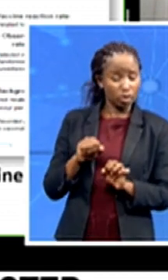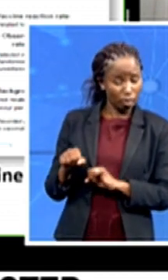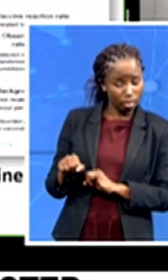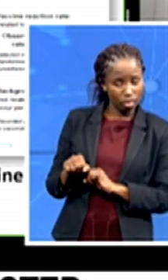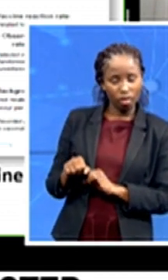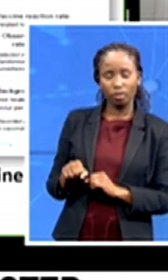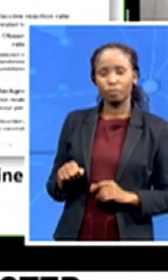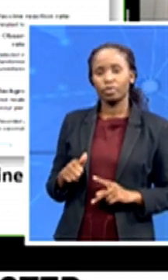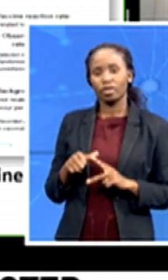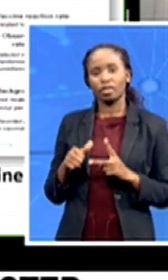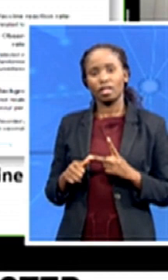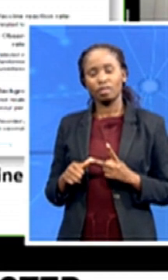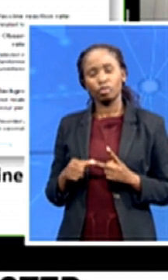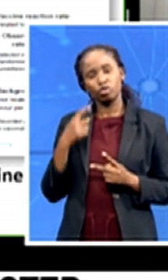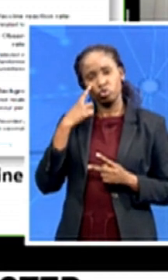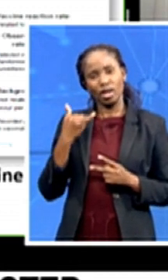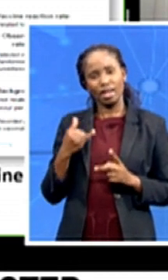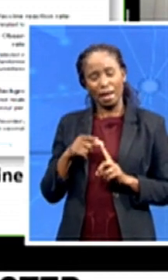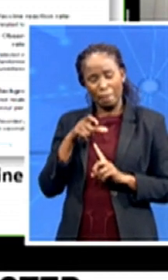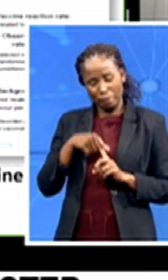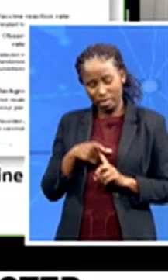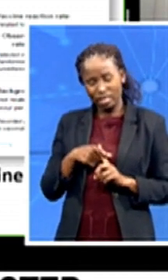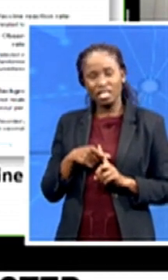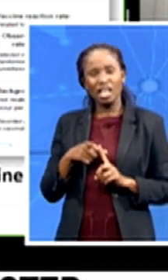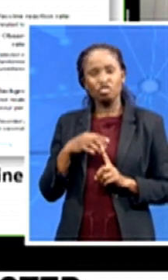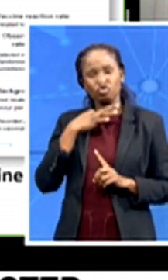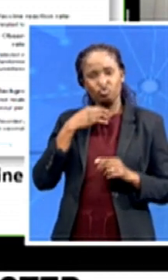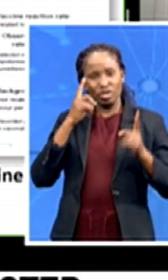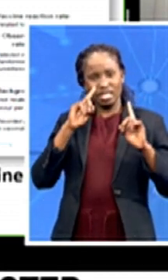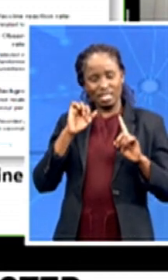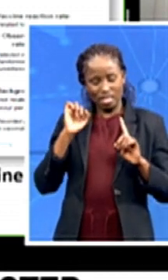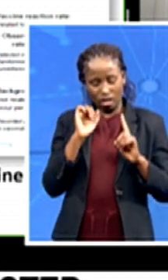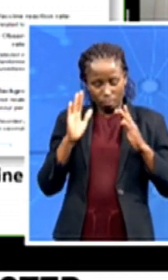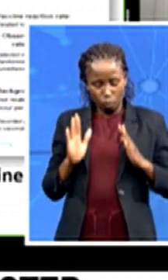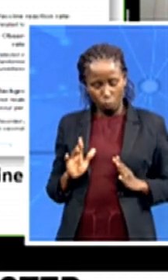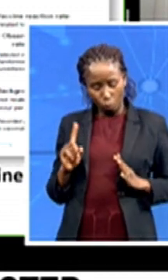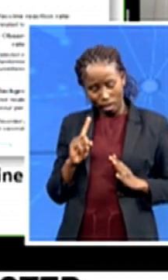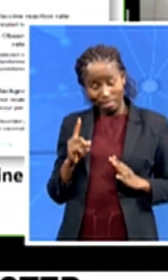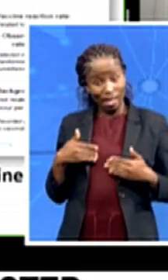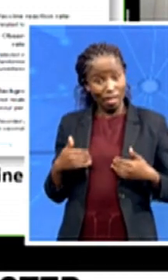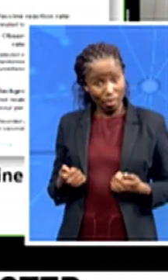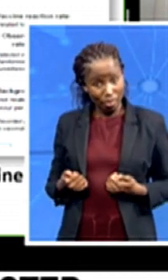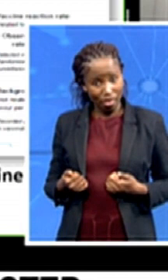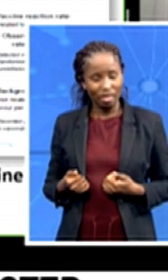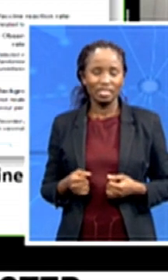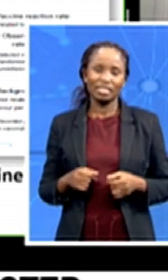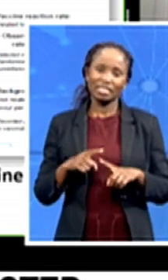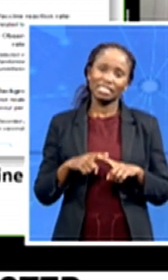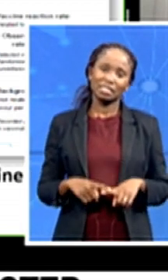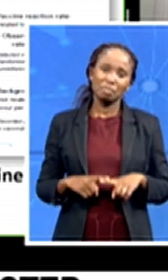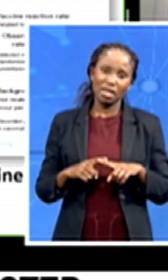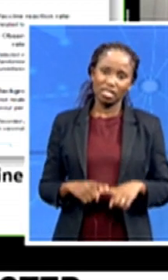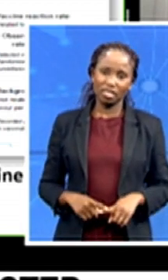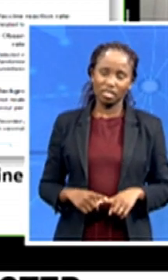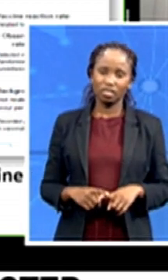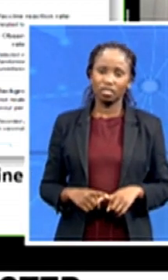risk factors that could have contributed to the event? So depending on what kind of event it is, does this